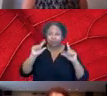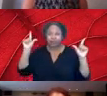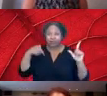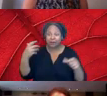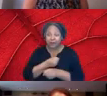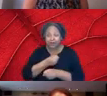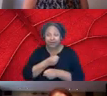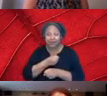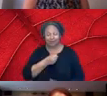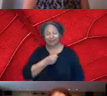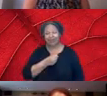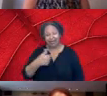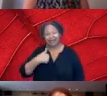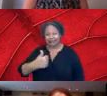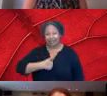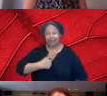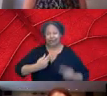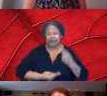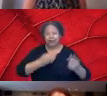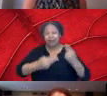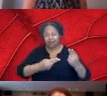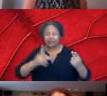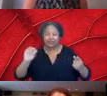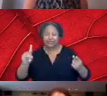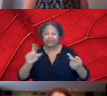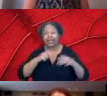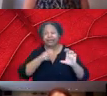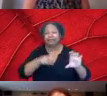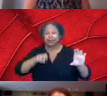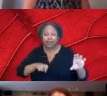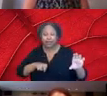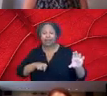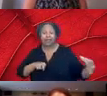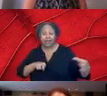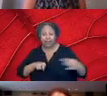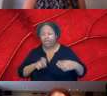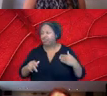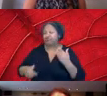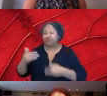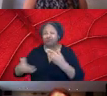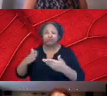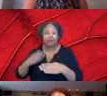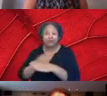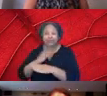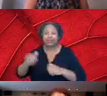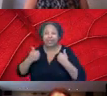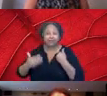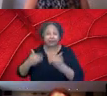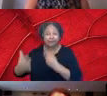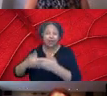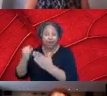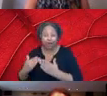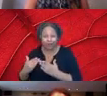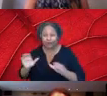So even though I self-nominated, you know, stepped away from the application, went on with my busy life as an